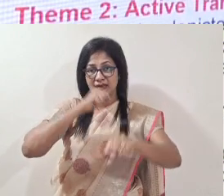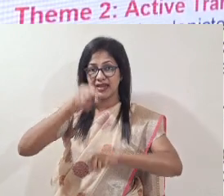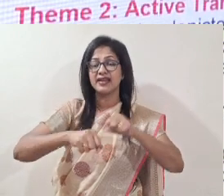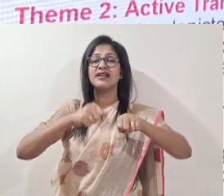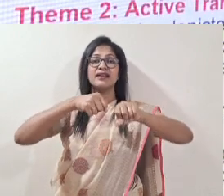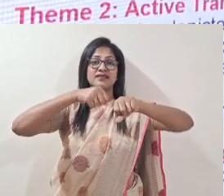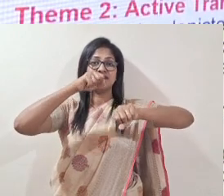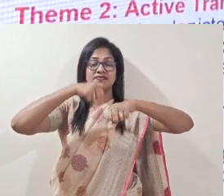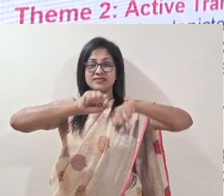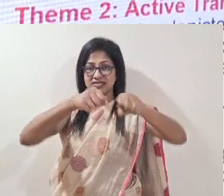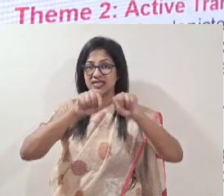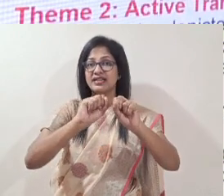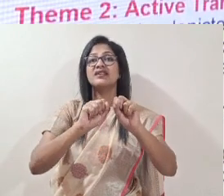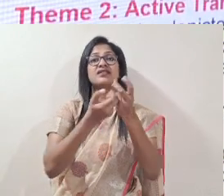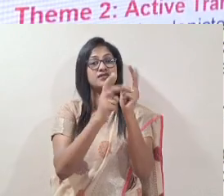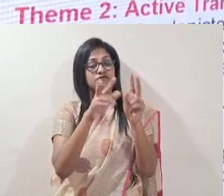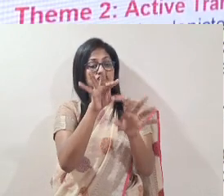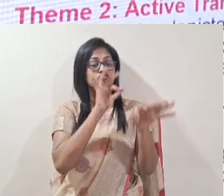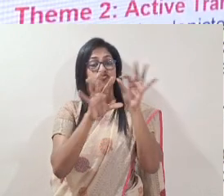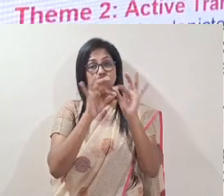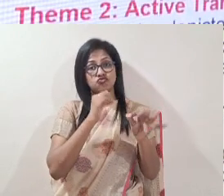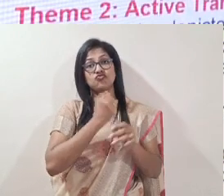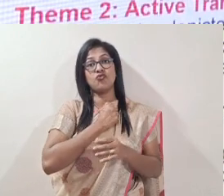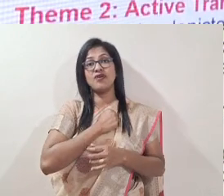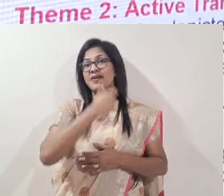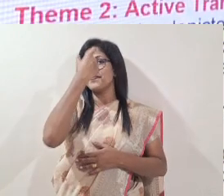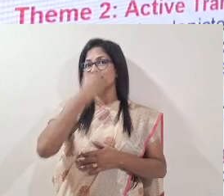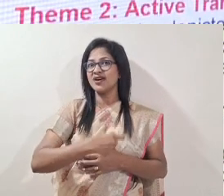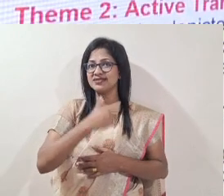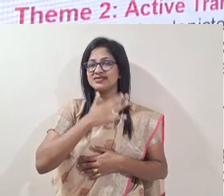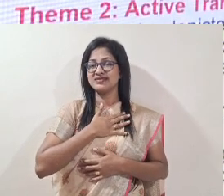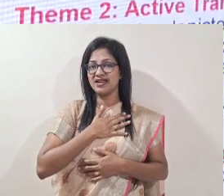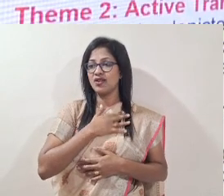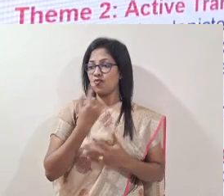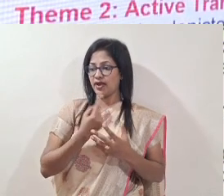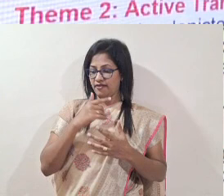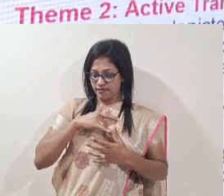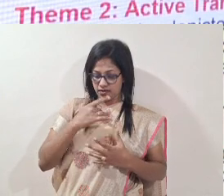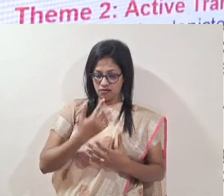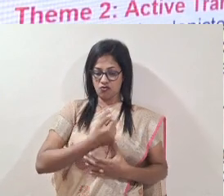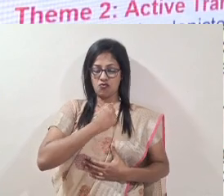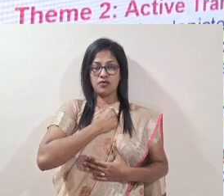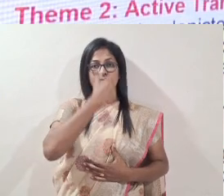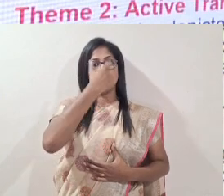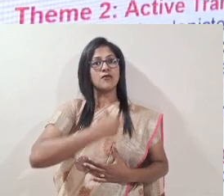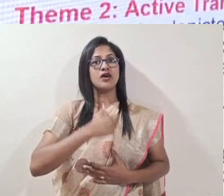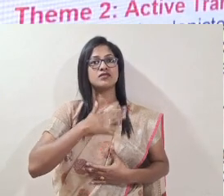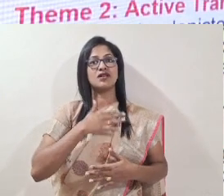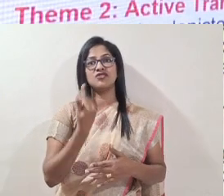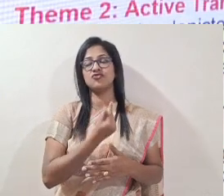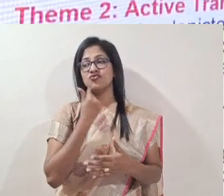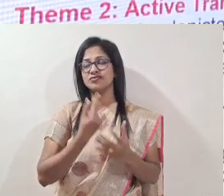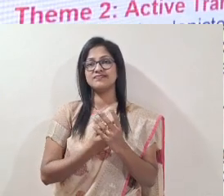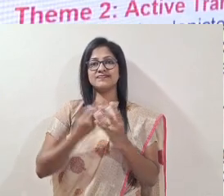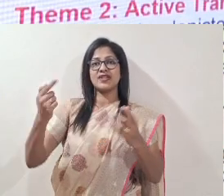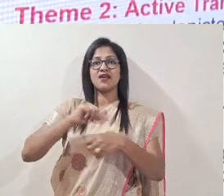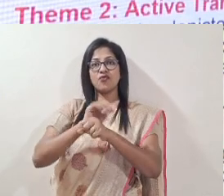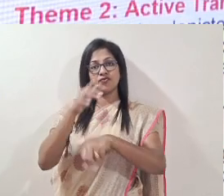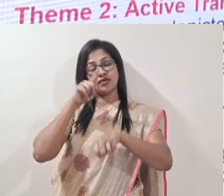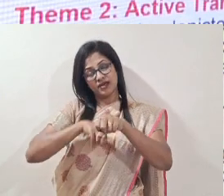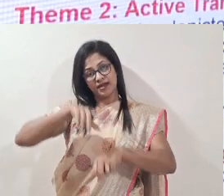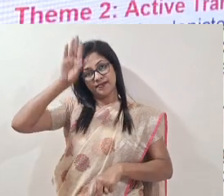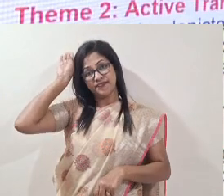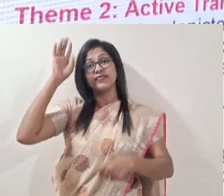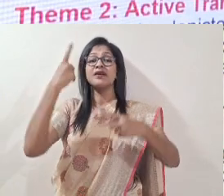and e-scooters, other measures which gave them a sense of isolation in the pandemic.